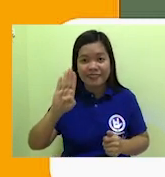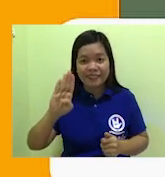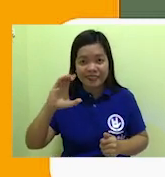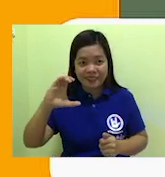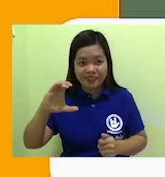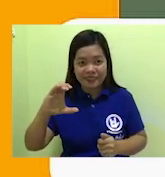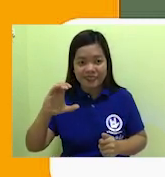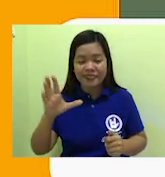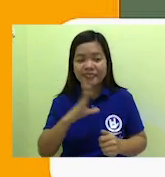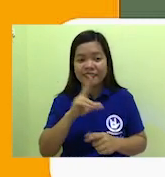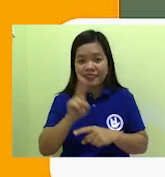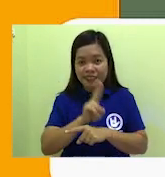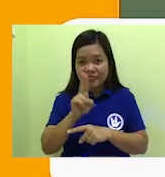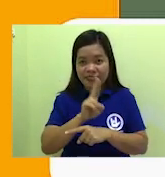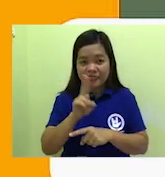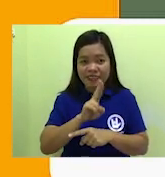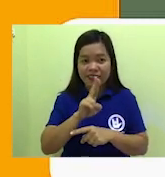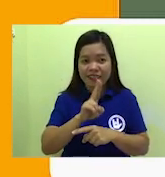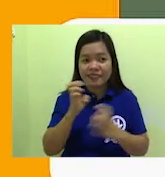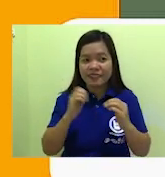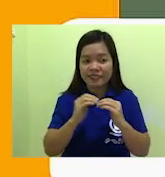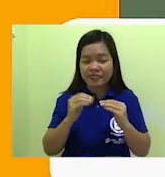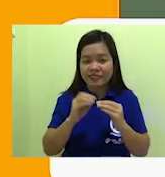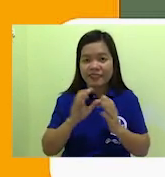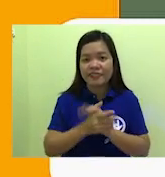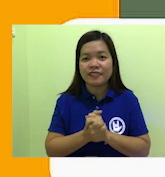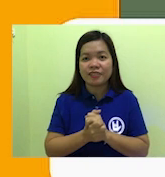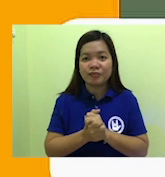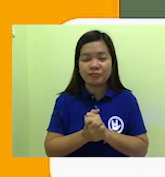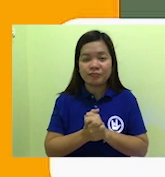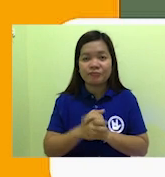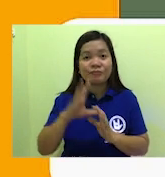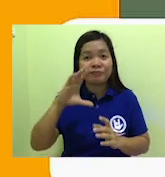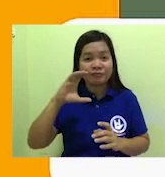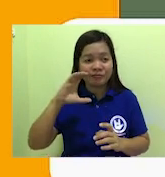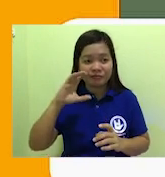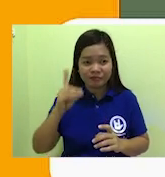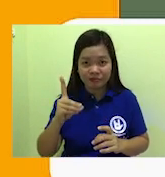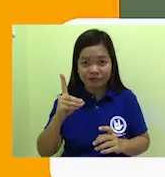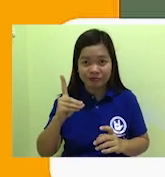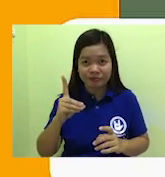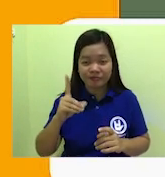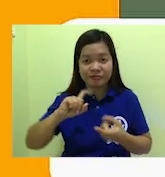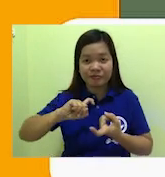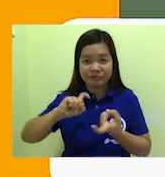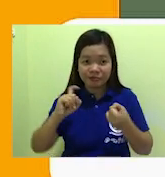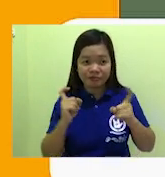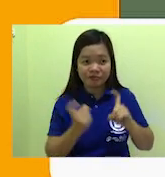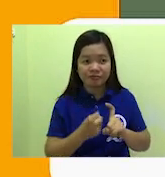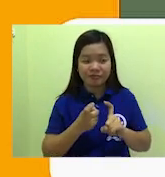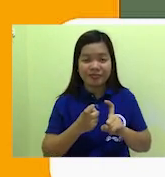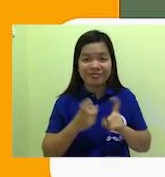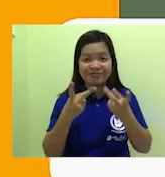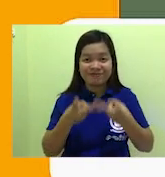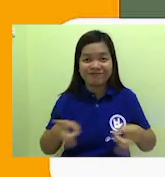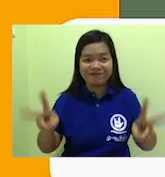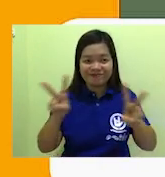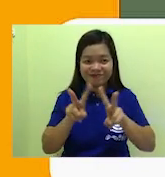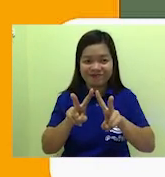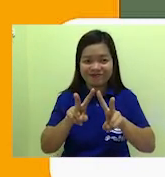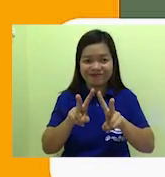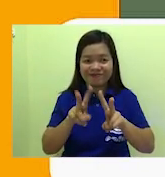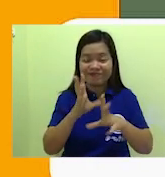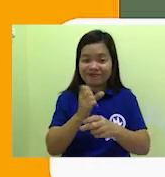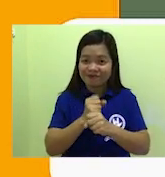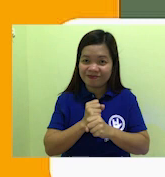C. Solve for a, b, and c using derived equations. And